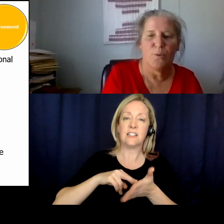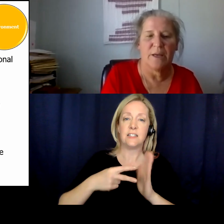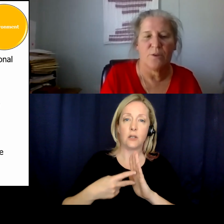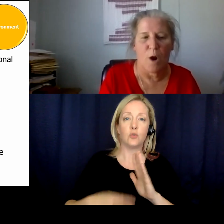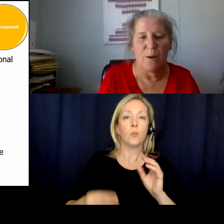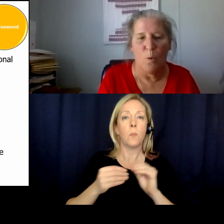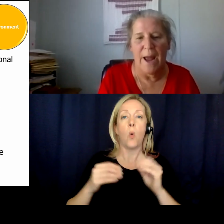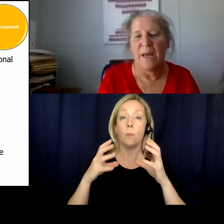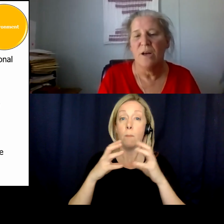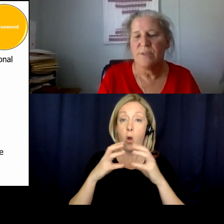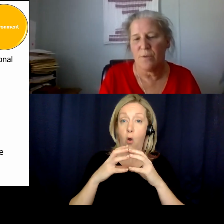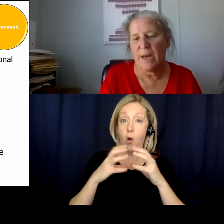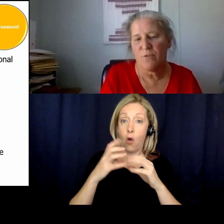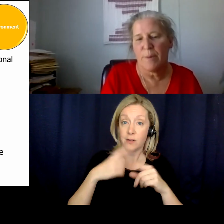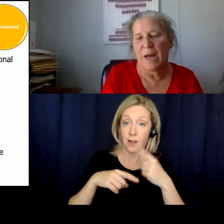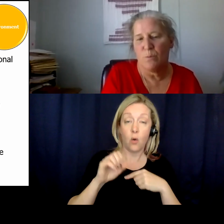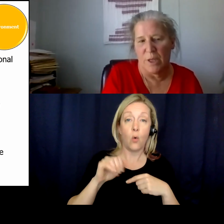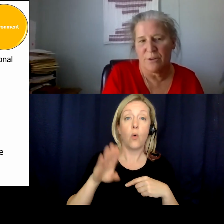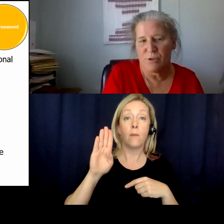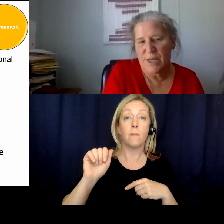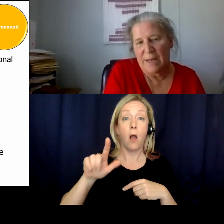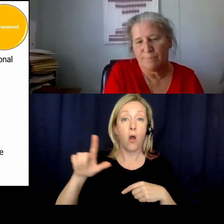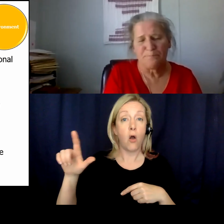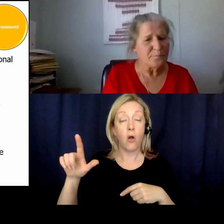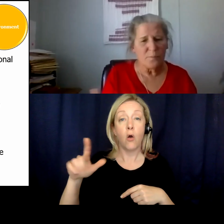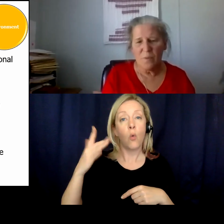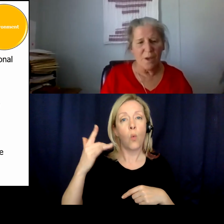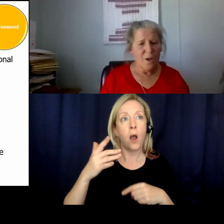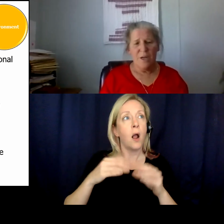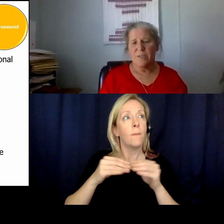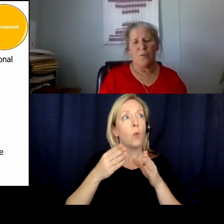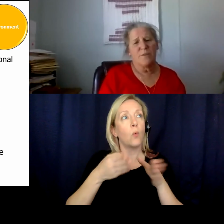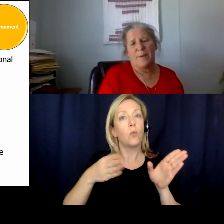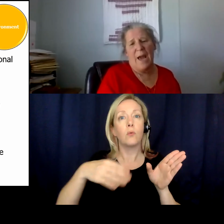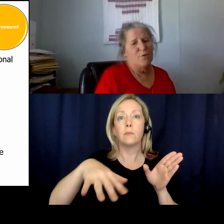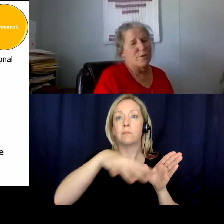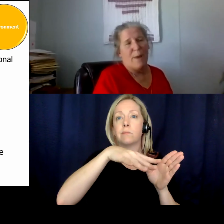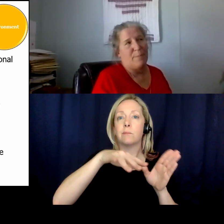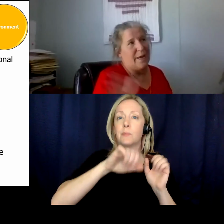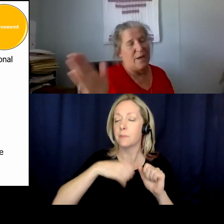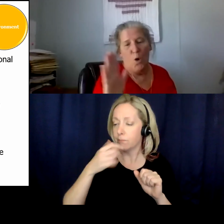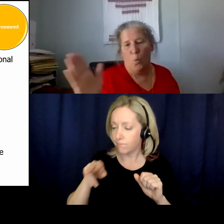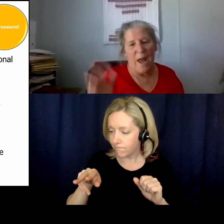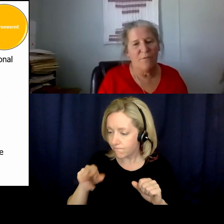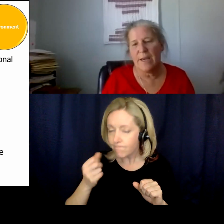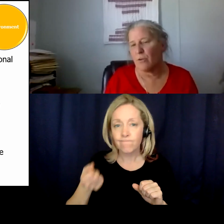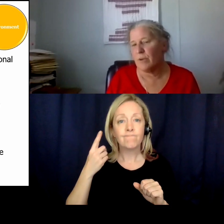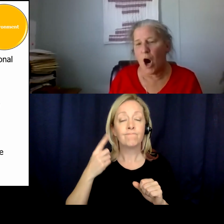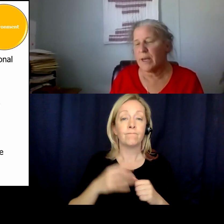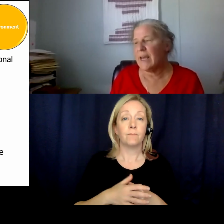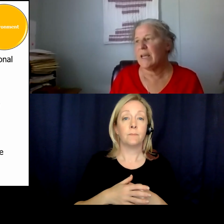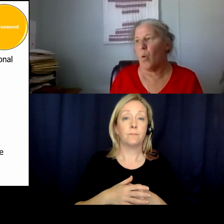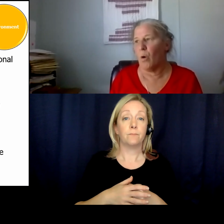you're doing it the right way so that everybody will understand. So those behaviors may be waving